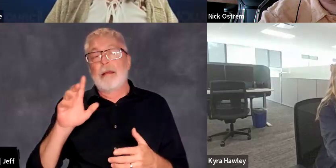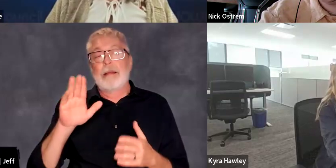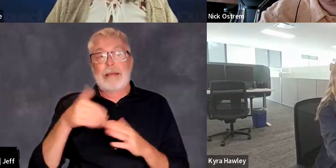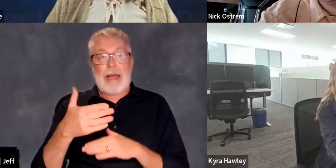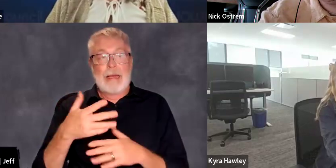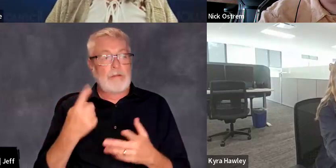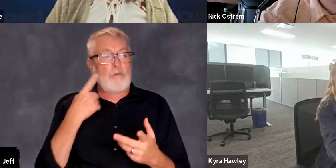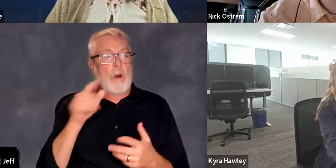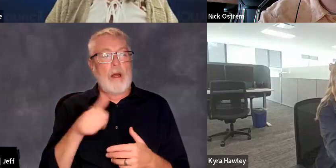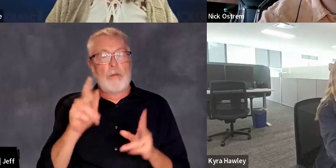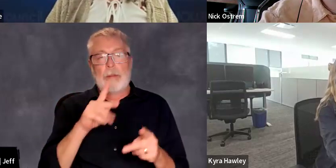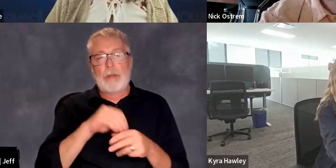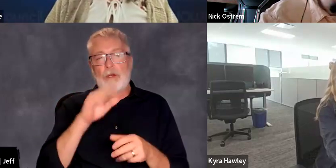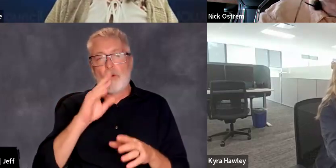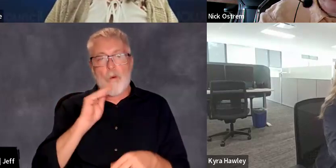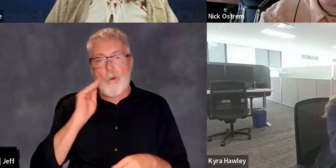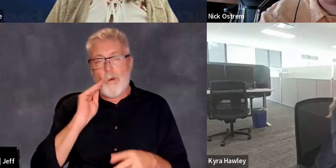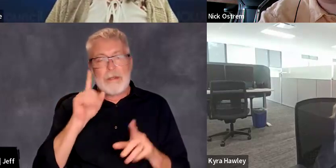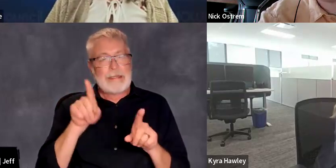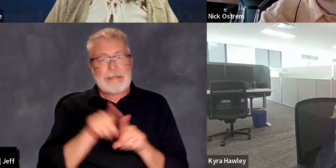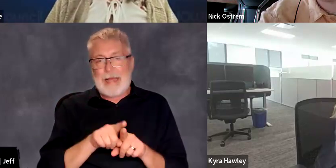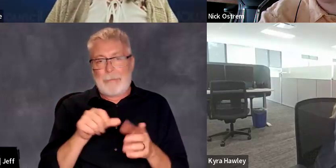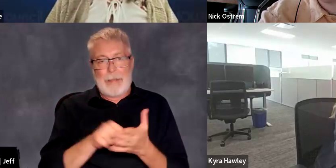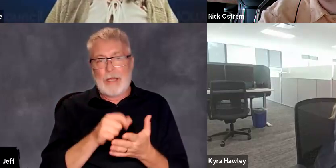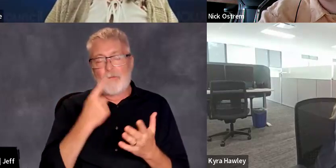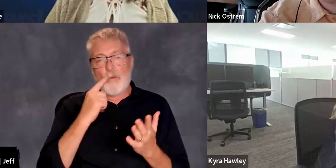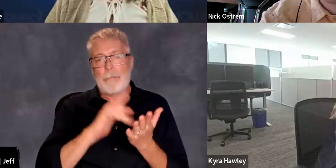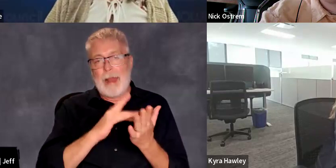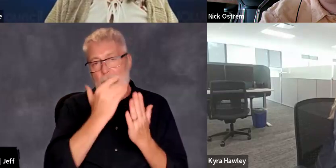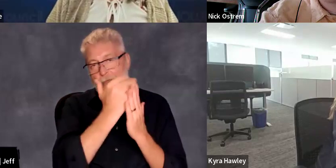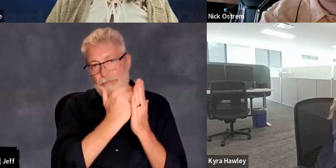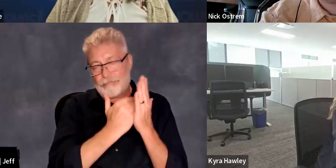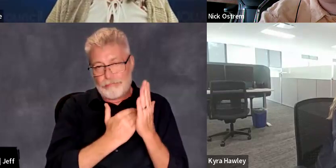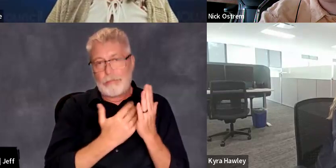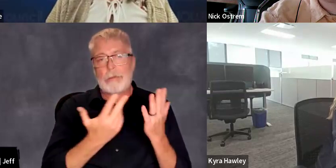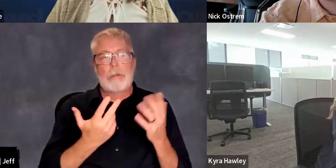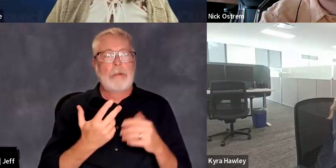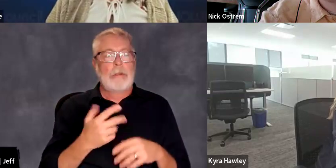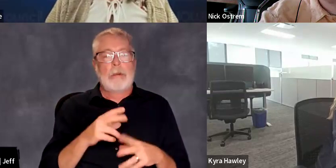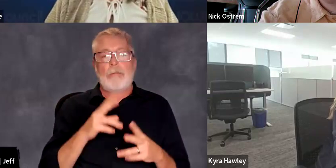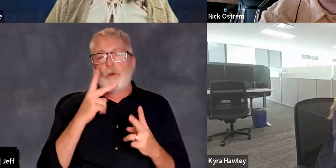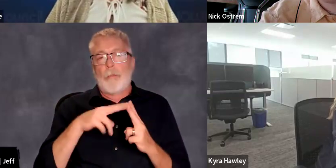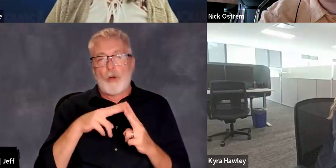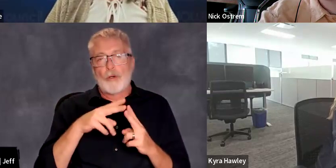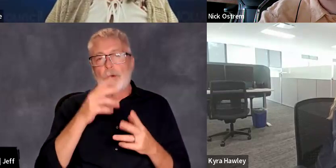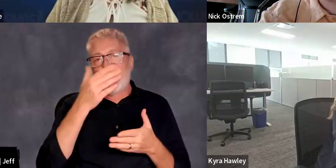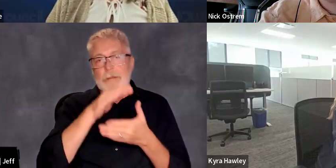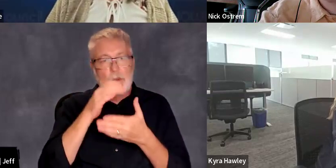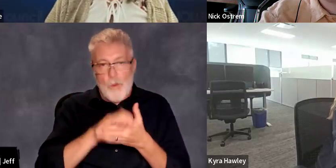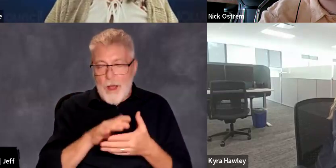people in your household, you'll get the exact same pages, but for them. So, for your partner, your spouse,